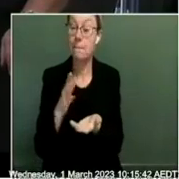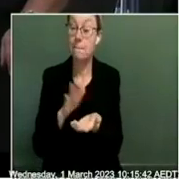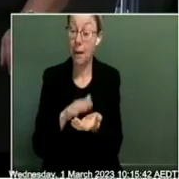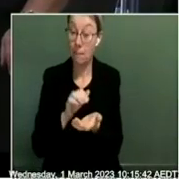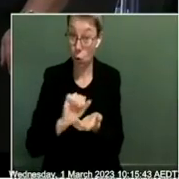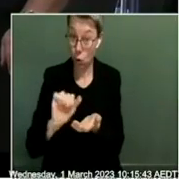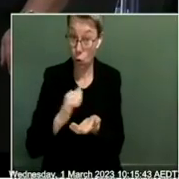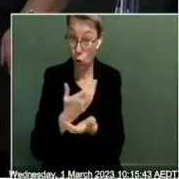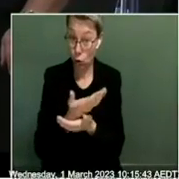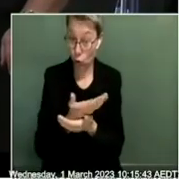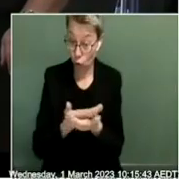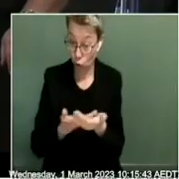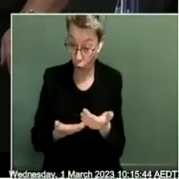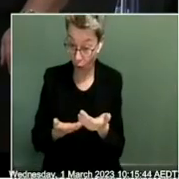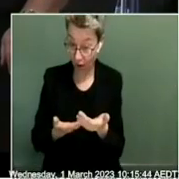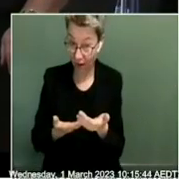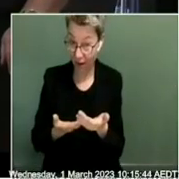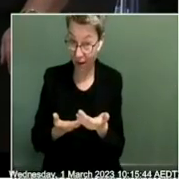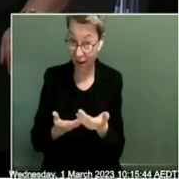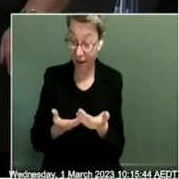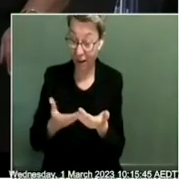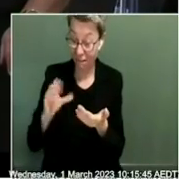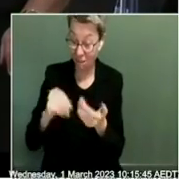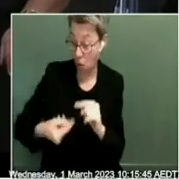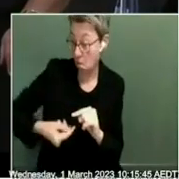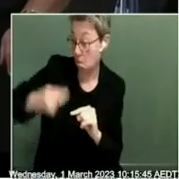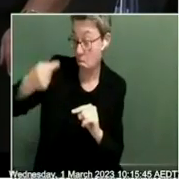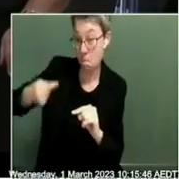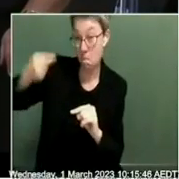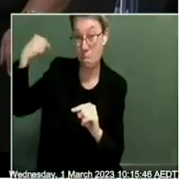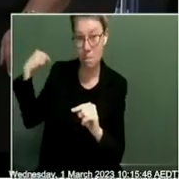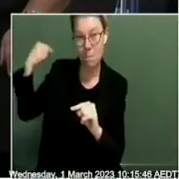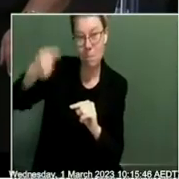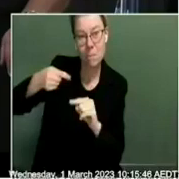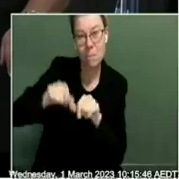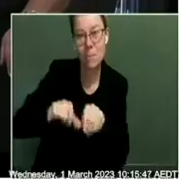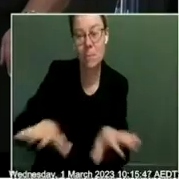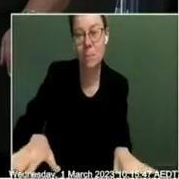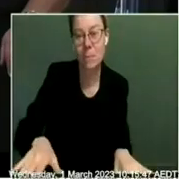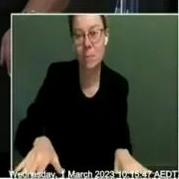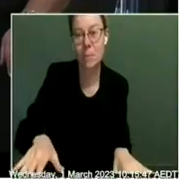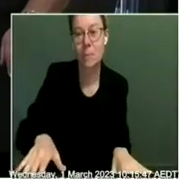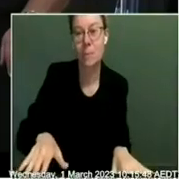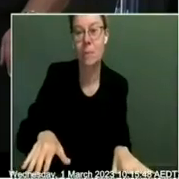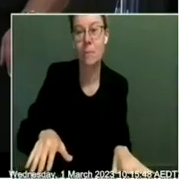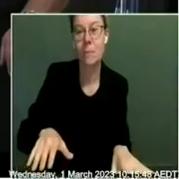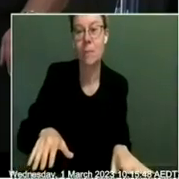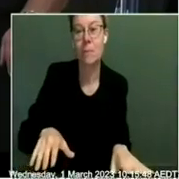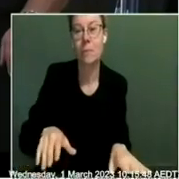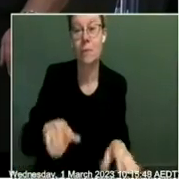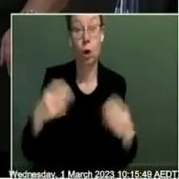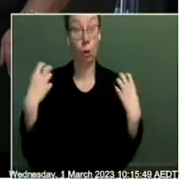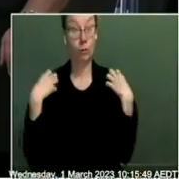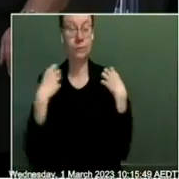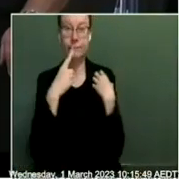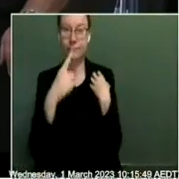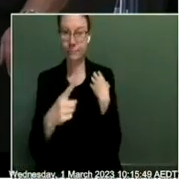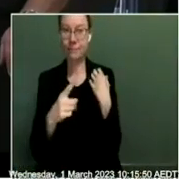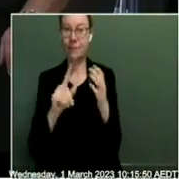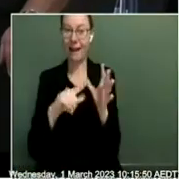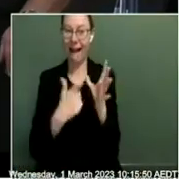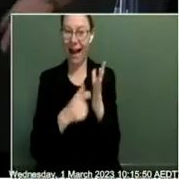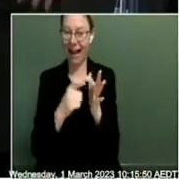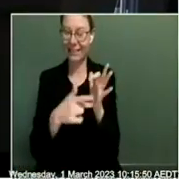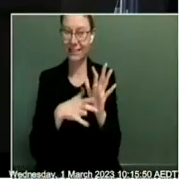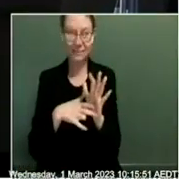brought with them. Yes, Arden's a big name in the South Coast, a very big name. Huge, and we were only talking about